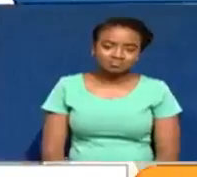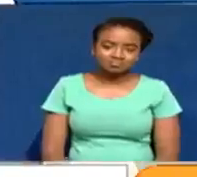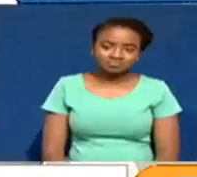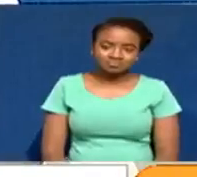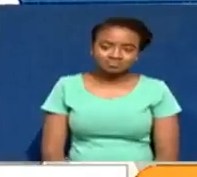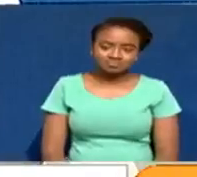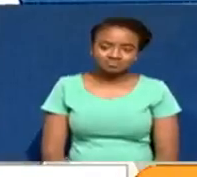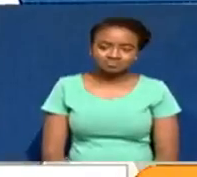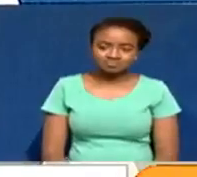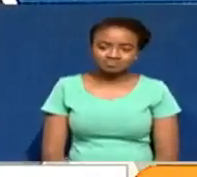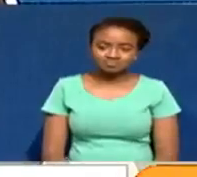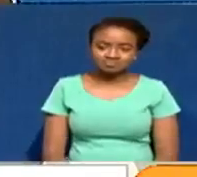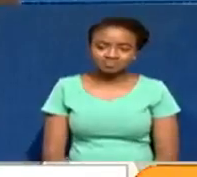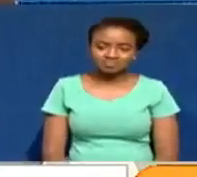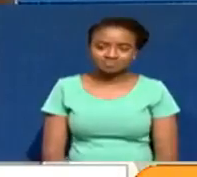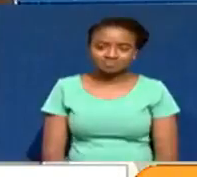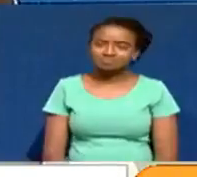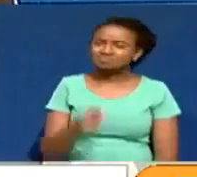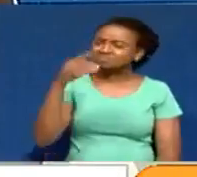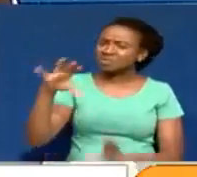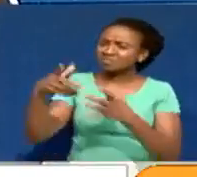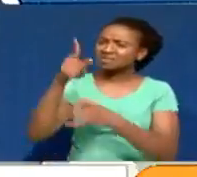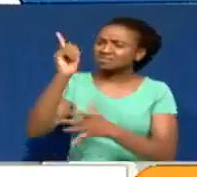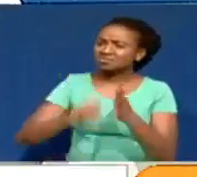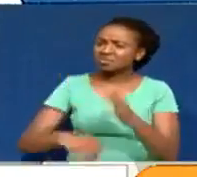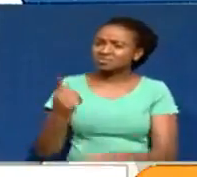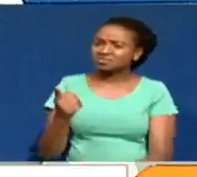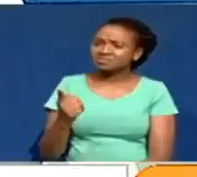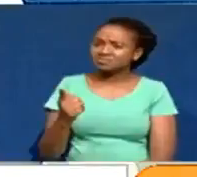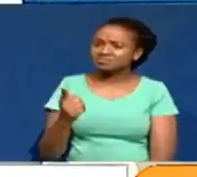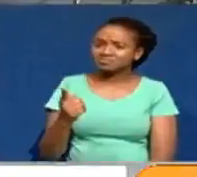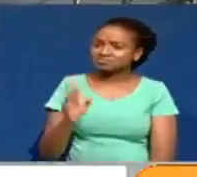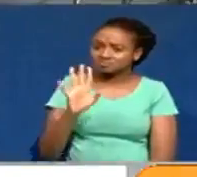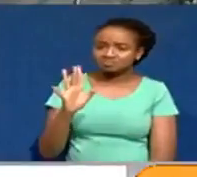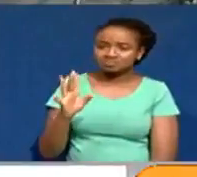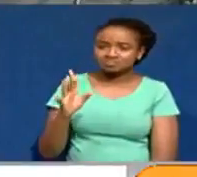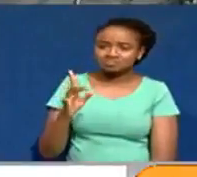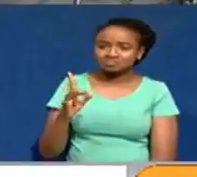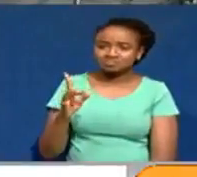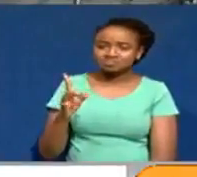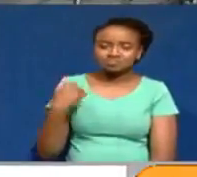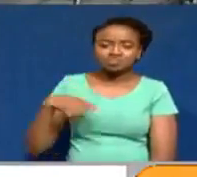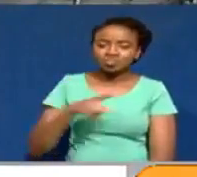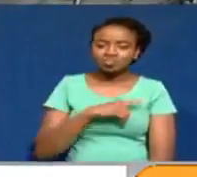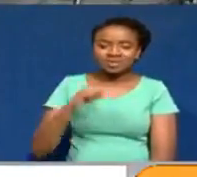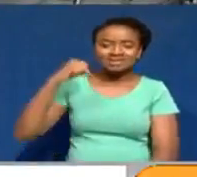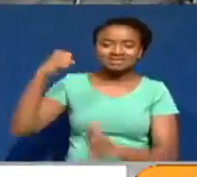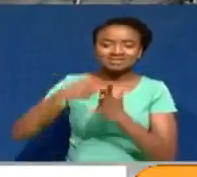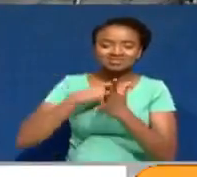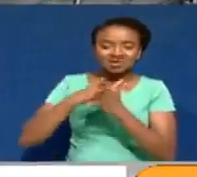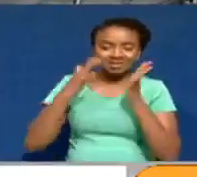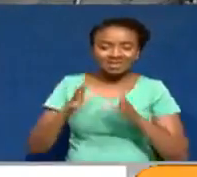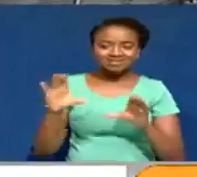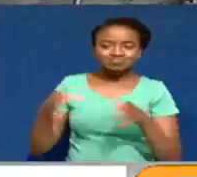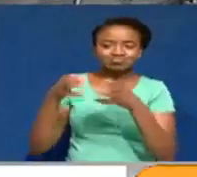What does the strugglers movement stand for? Is this a political party? We are not a political party, and I'd like to state that very clear. We are not a